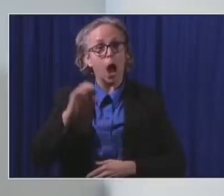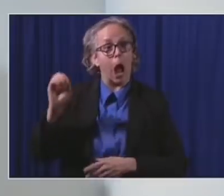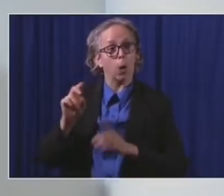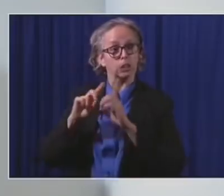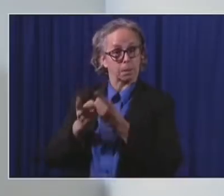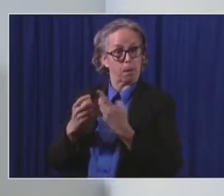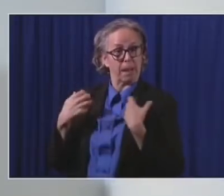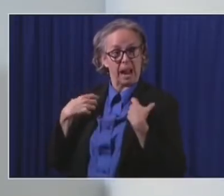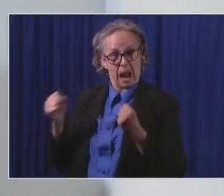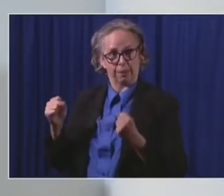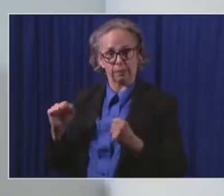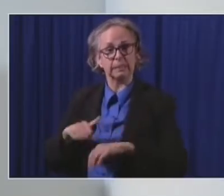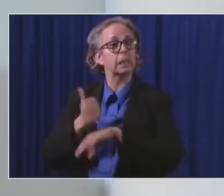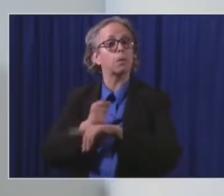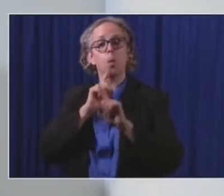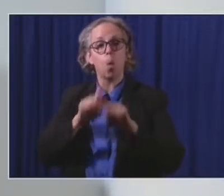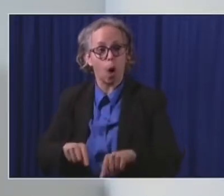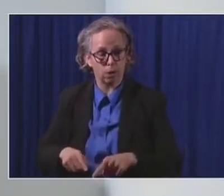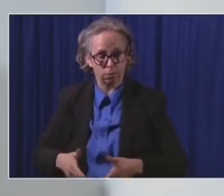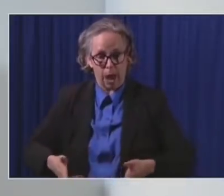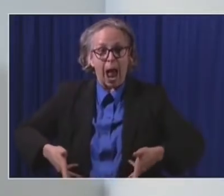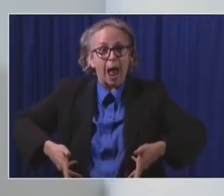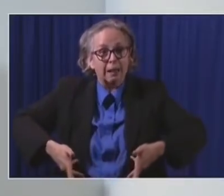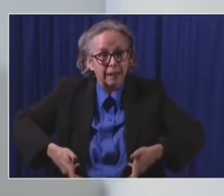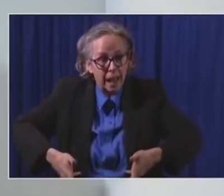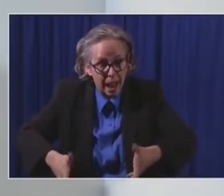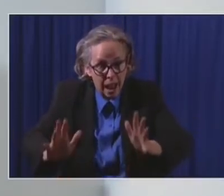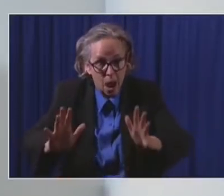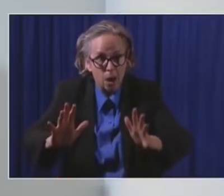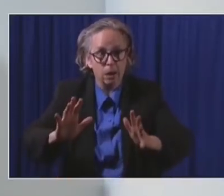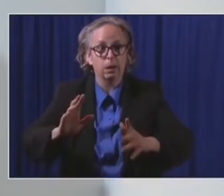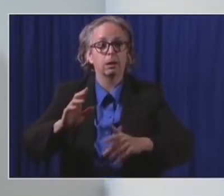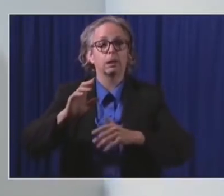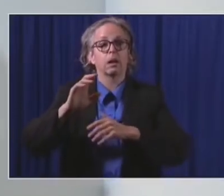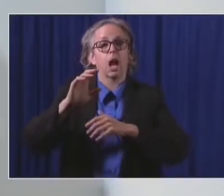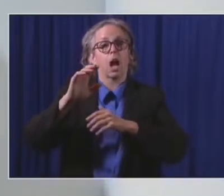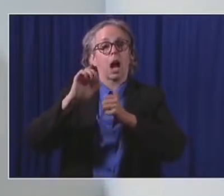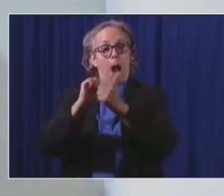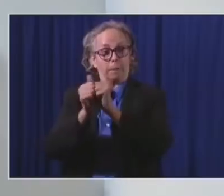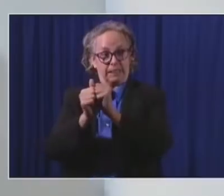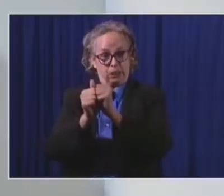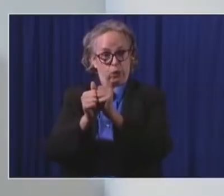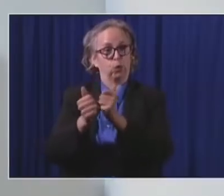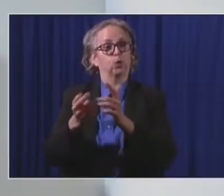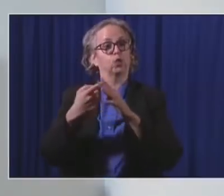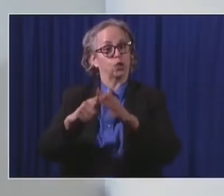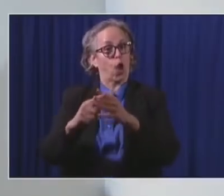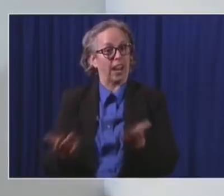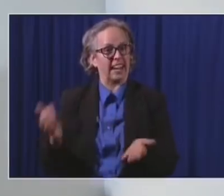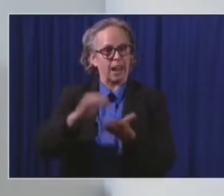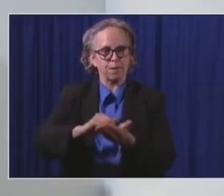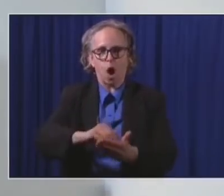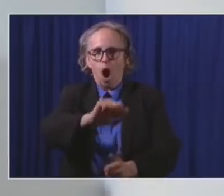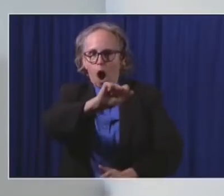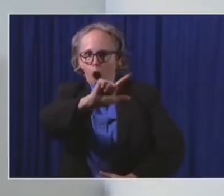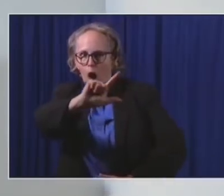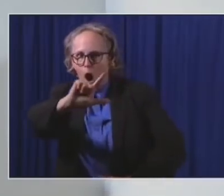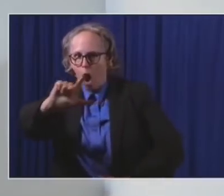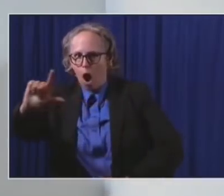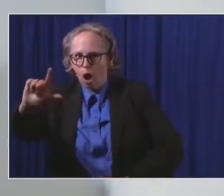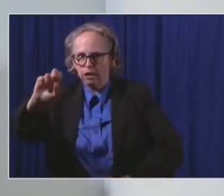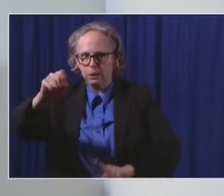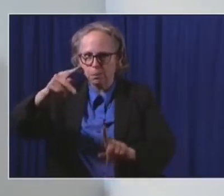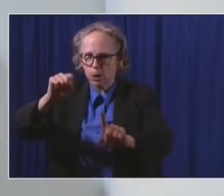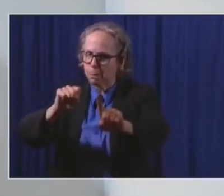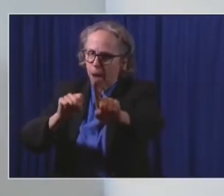order. It's on a short-term basis only that the Ohio Department of Health has issued an order allowing for